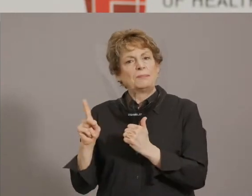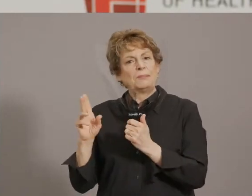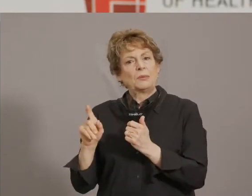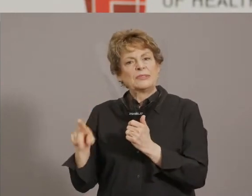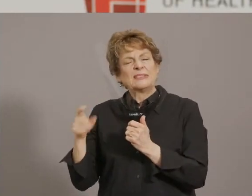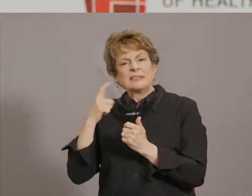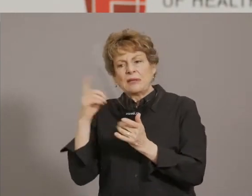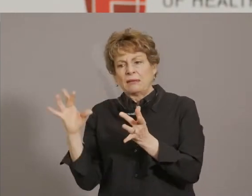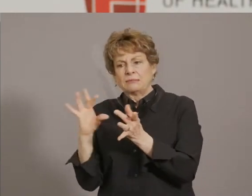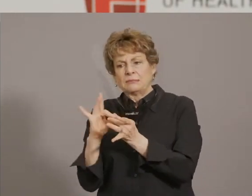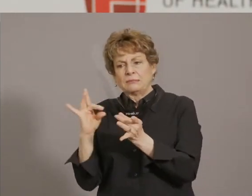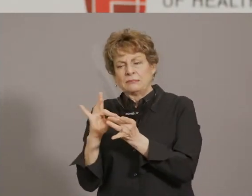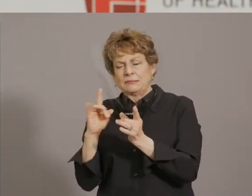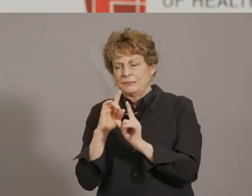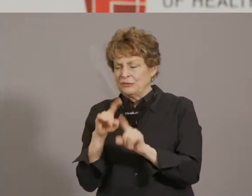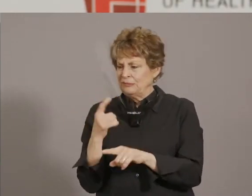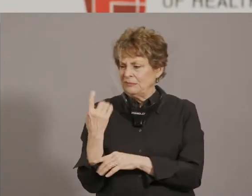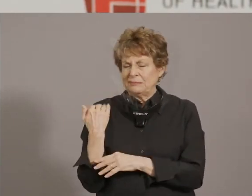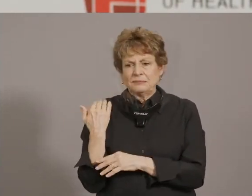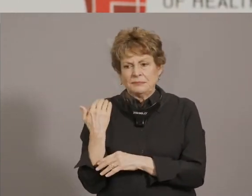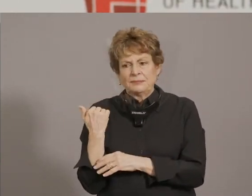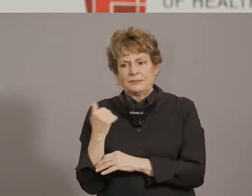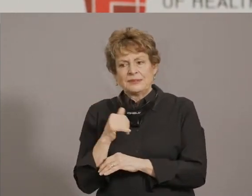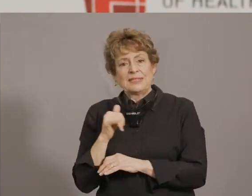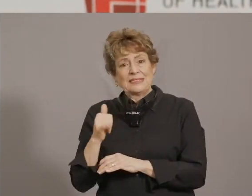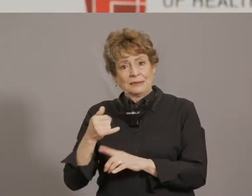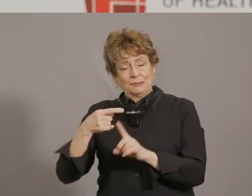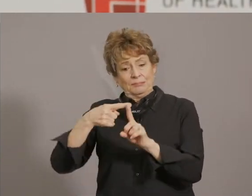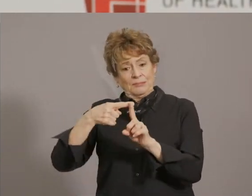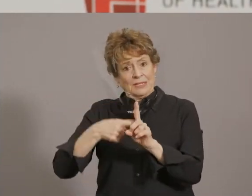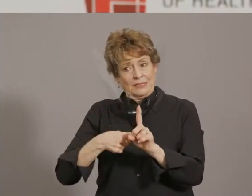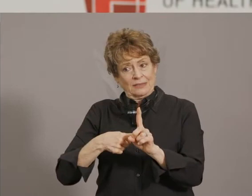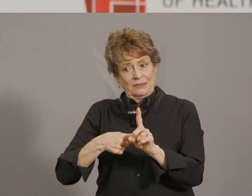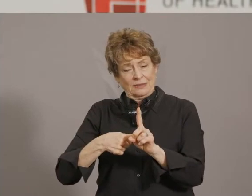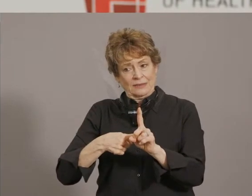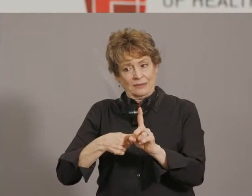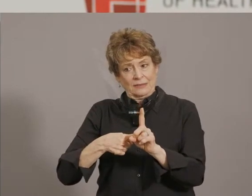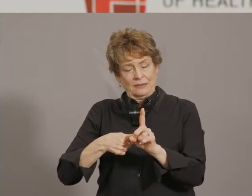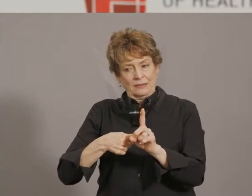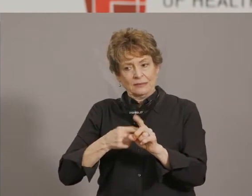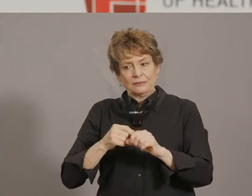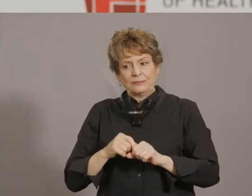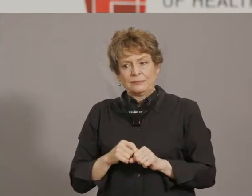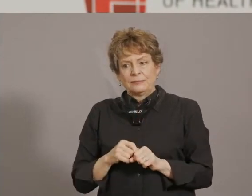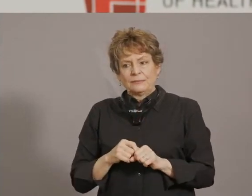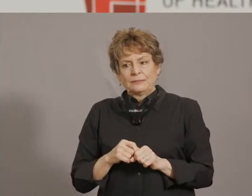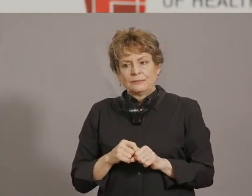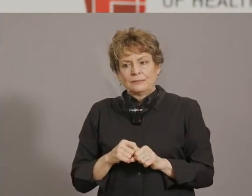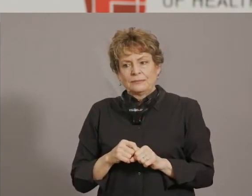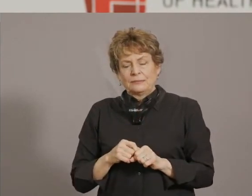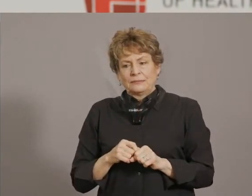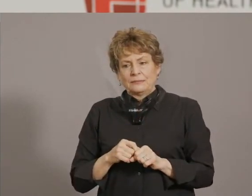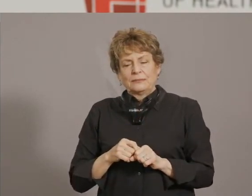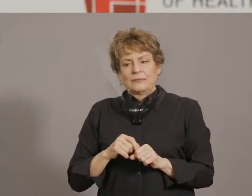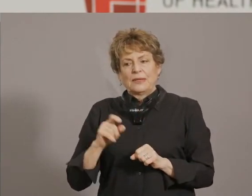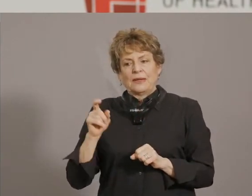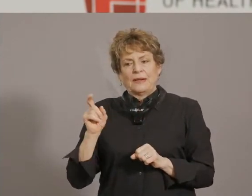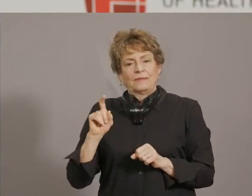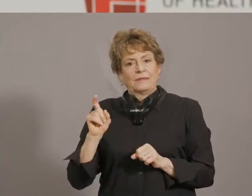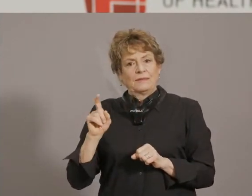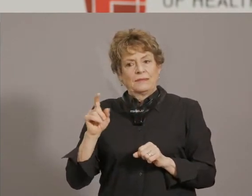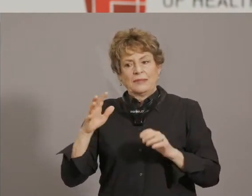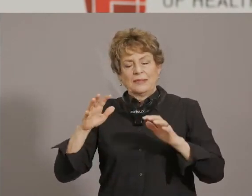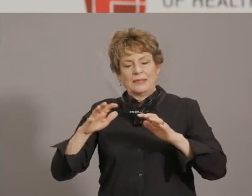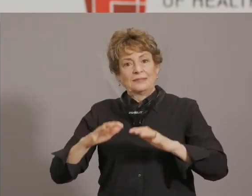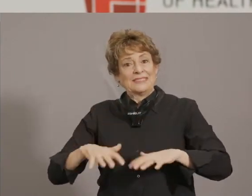made a few minutes ago, but earlier this month at the opening of the Phoenix Municipal Stadium site, you had said that the vaccine would